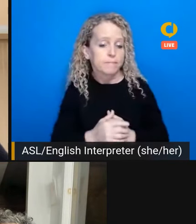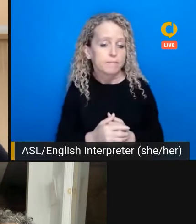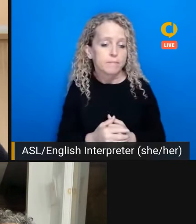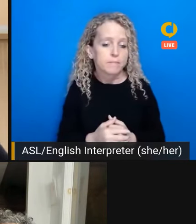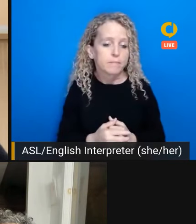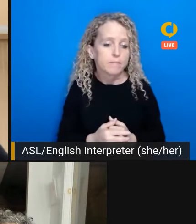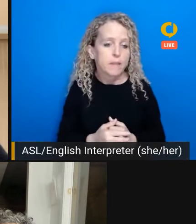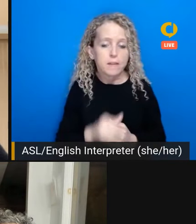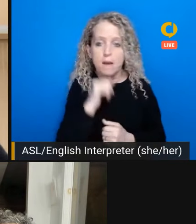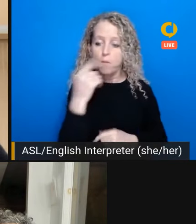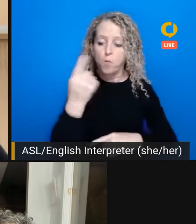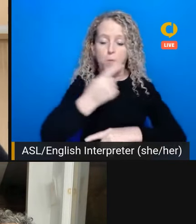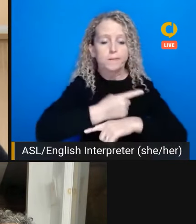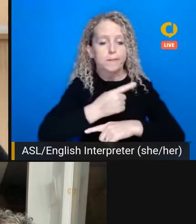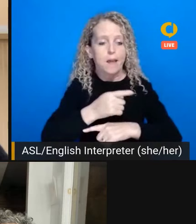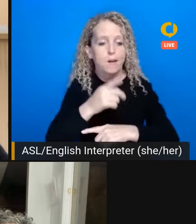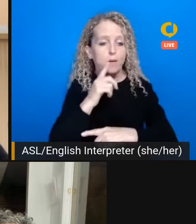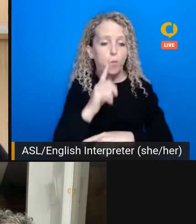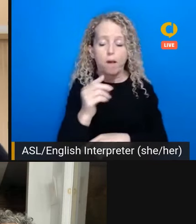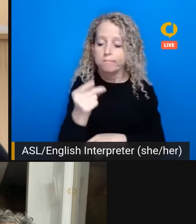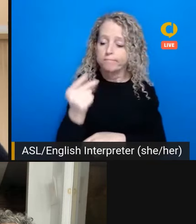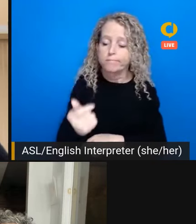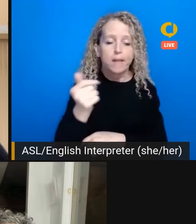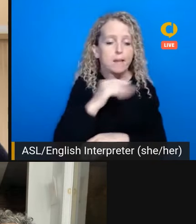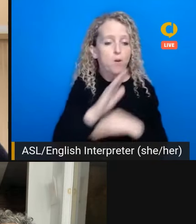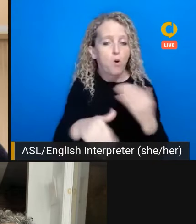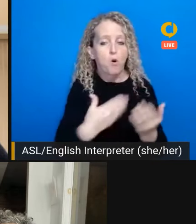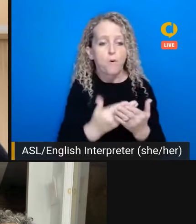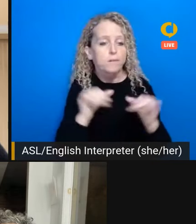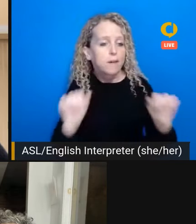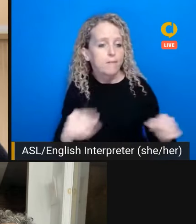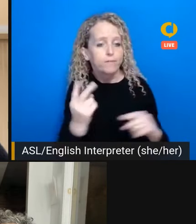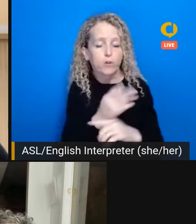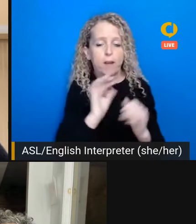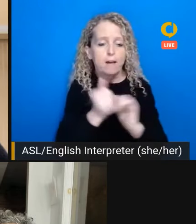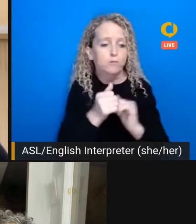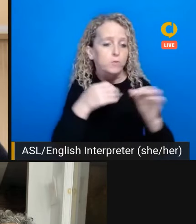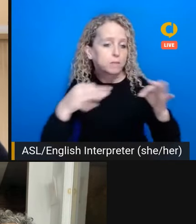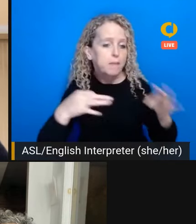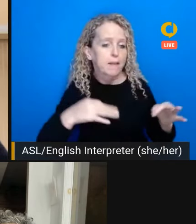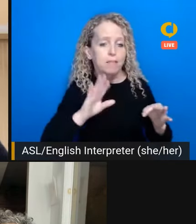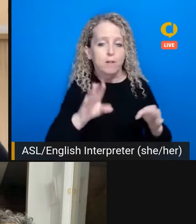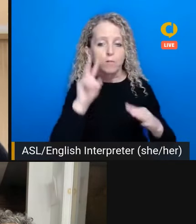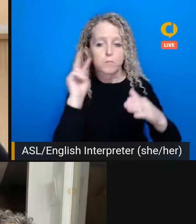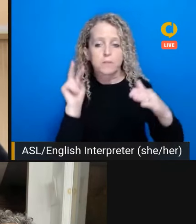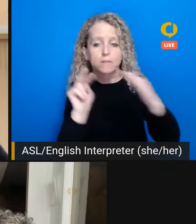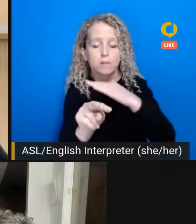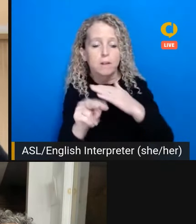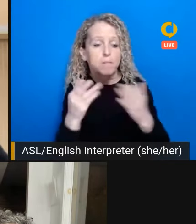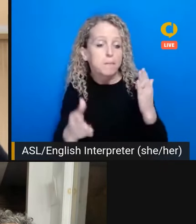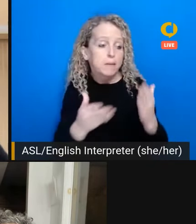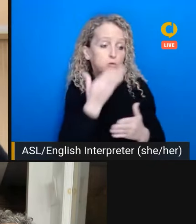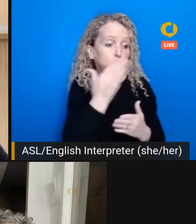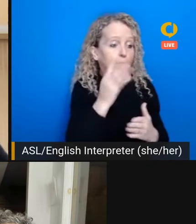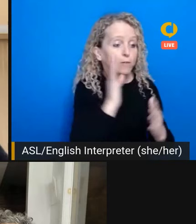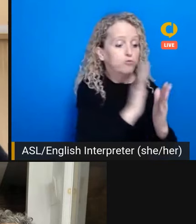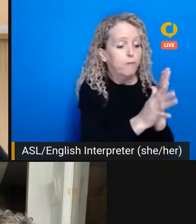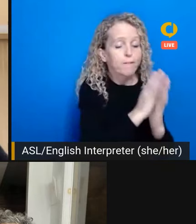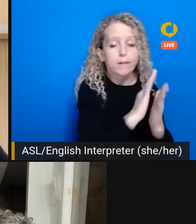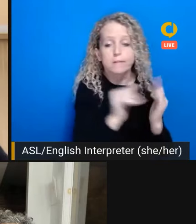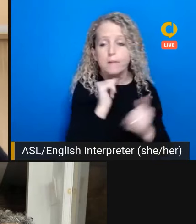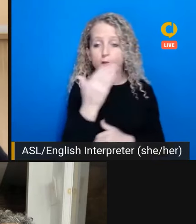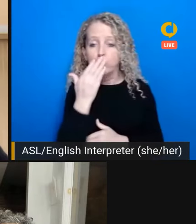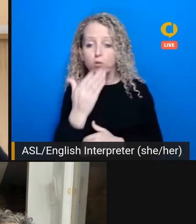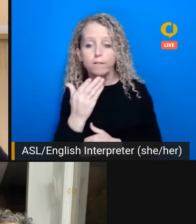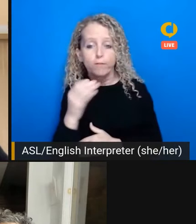suddenly be explainable. Like, it might work for traffic patterns, but it might not work for climate. It depends on the domain.